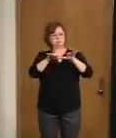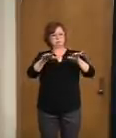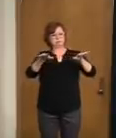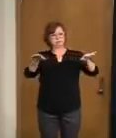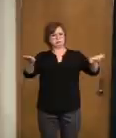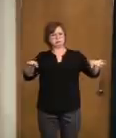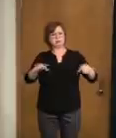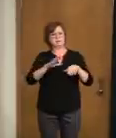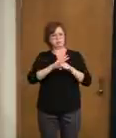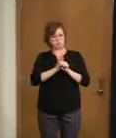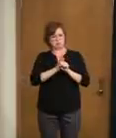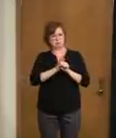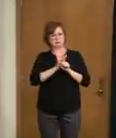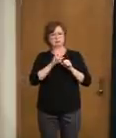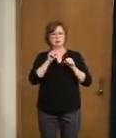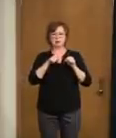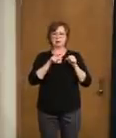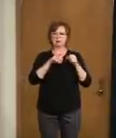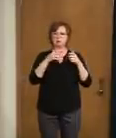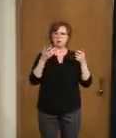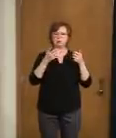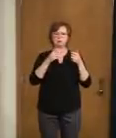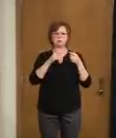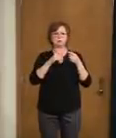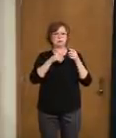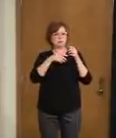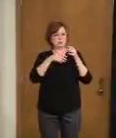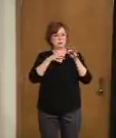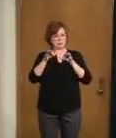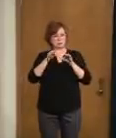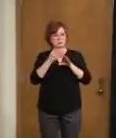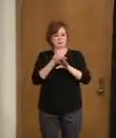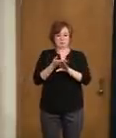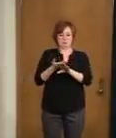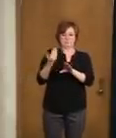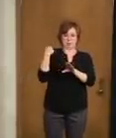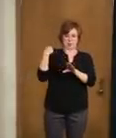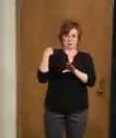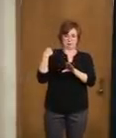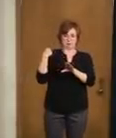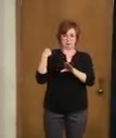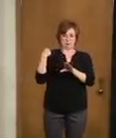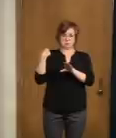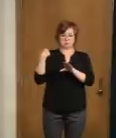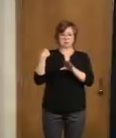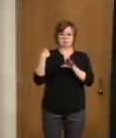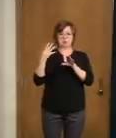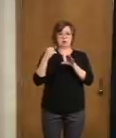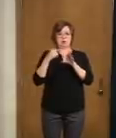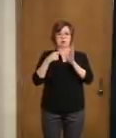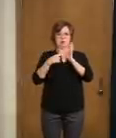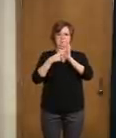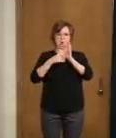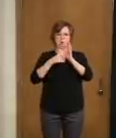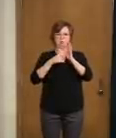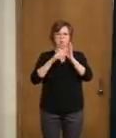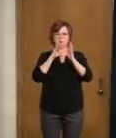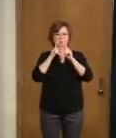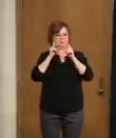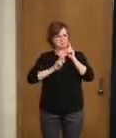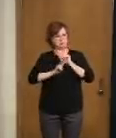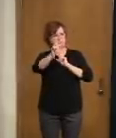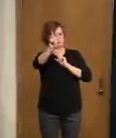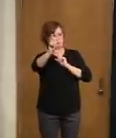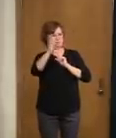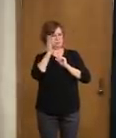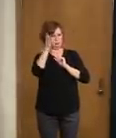again, the EPI tells us what happened in the past, and modeling can't predict what will happen in the future, but it tries to project